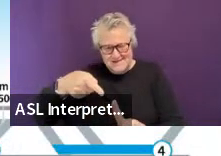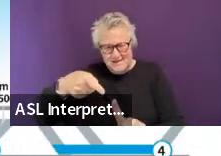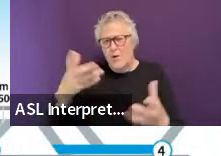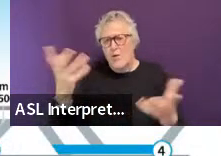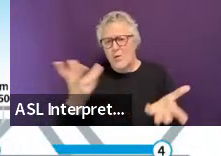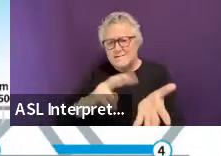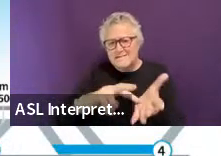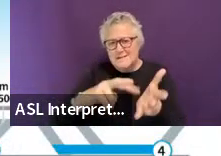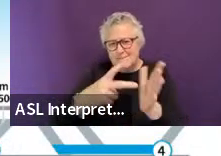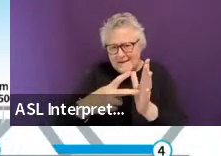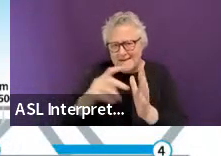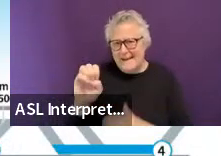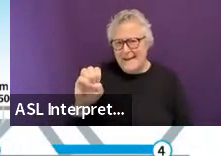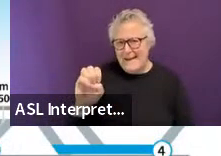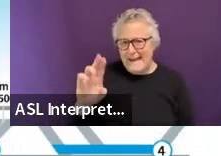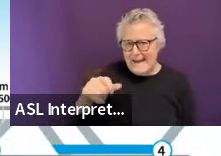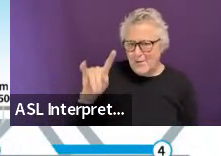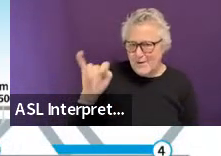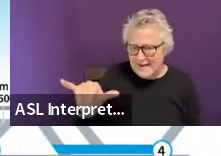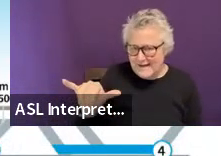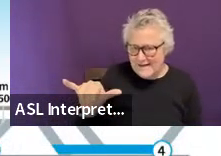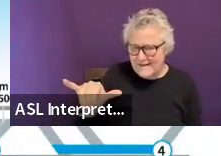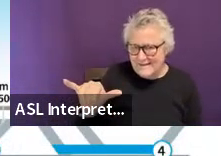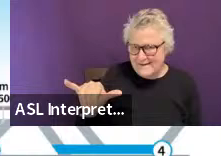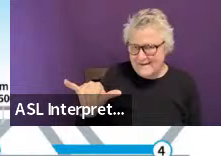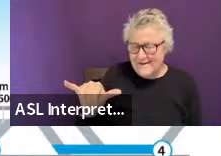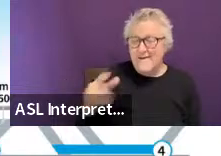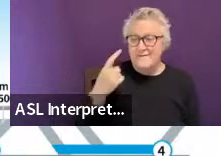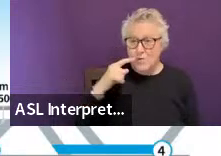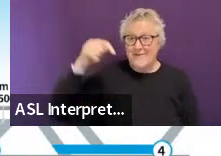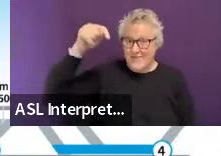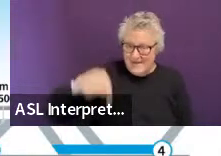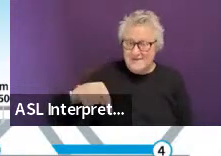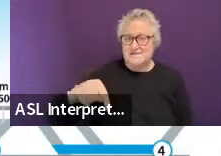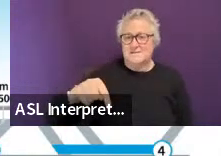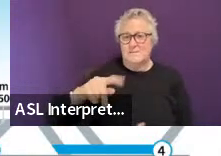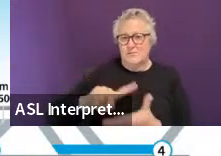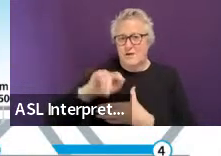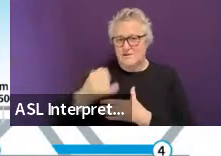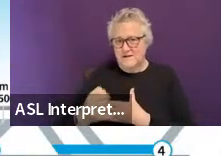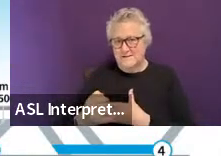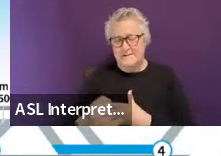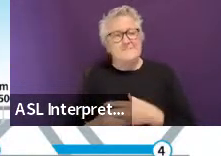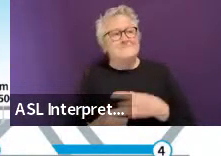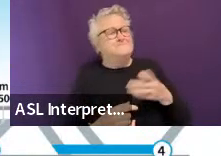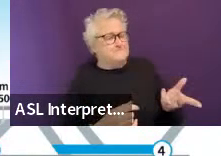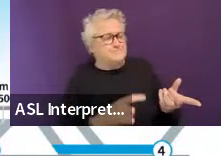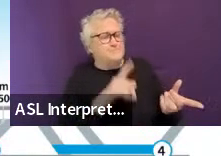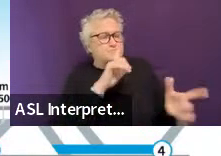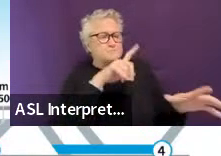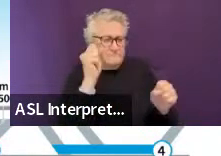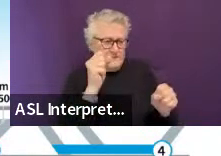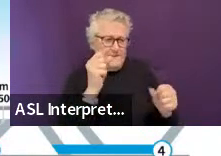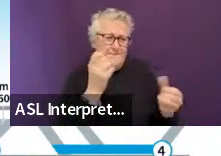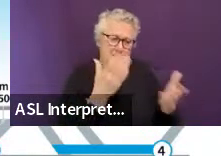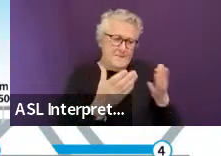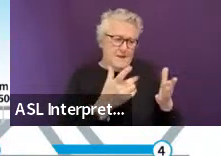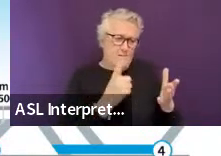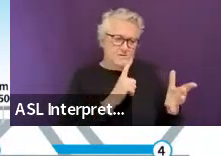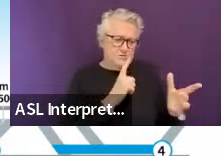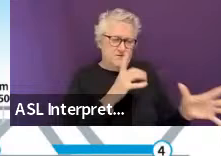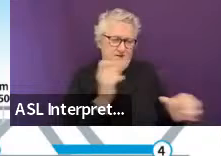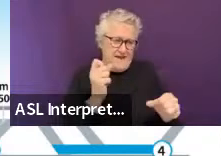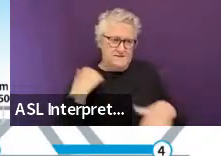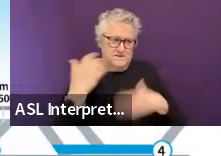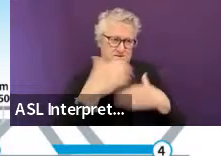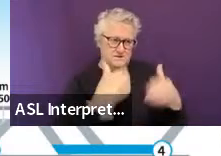do. So real quick, I maybe went over too fast. The little dials there under the data summary. So we do have an equity index